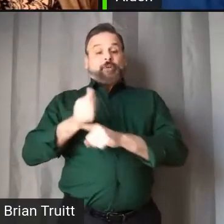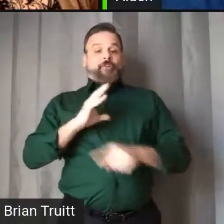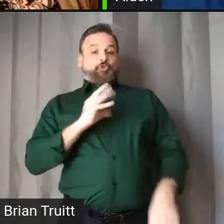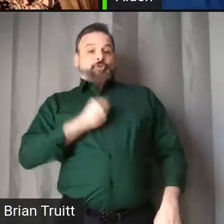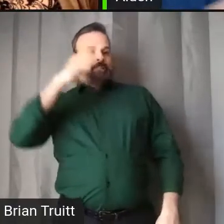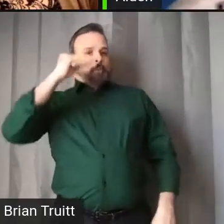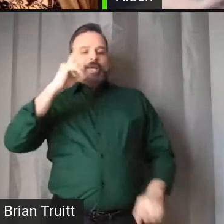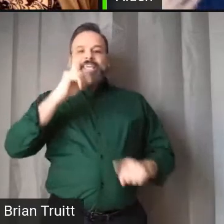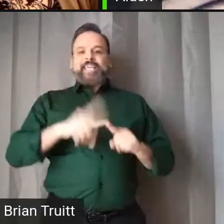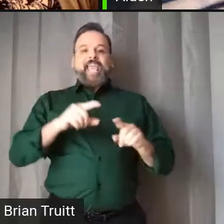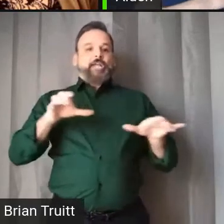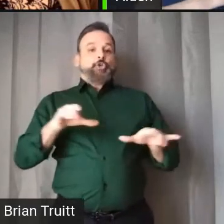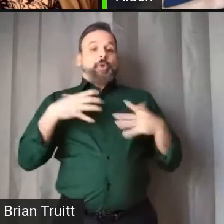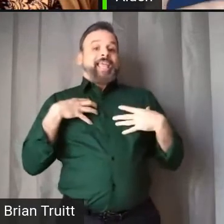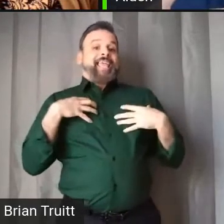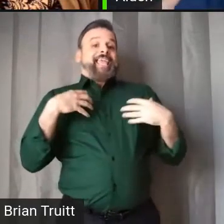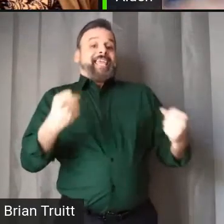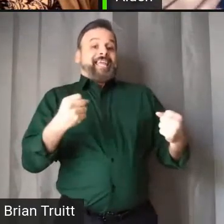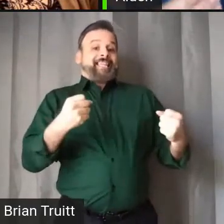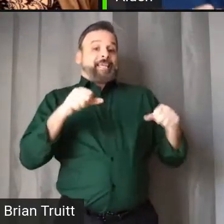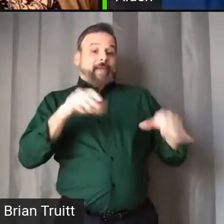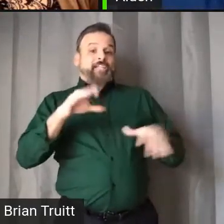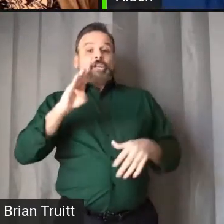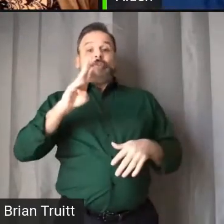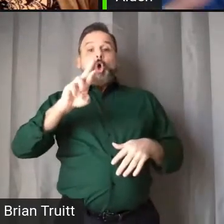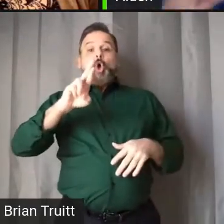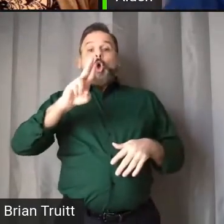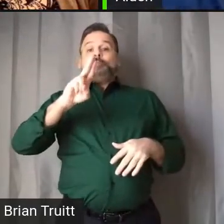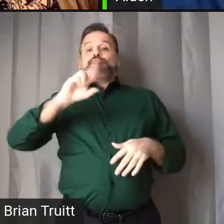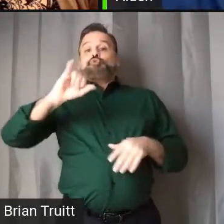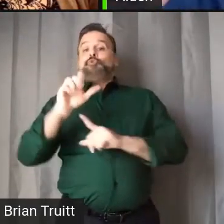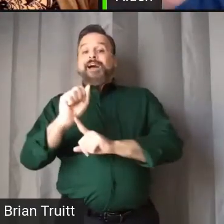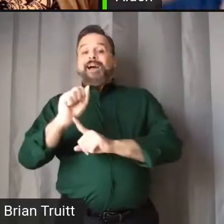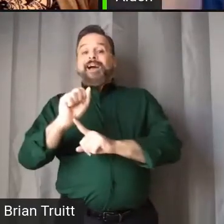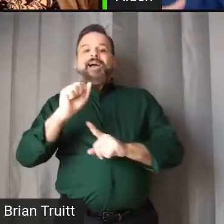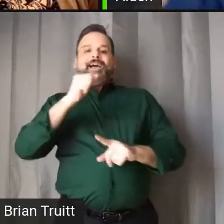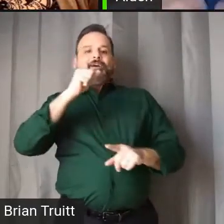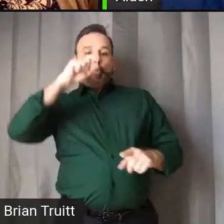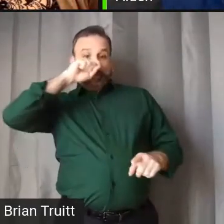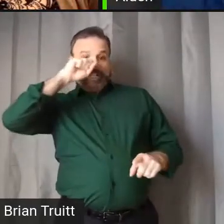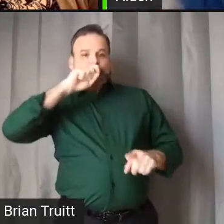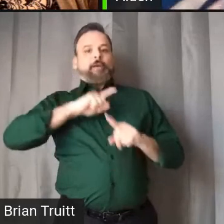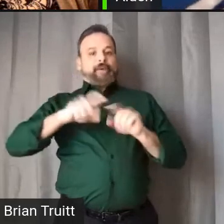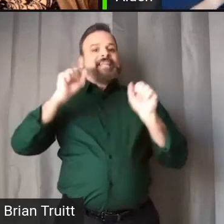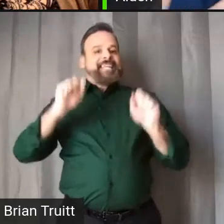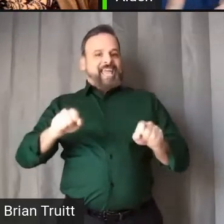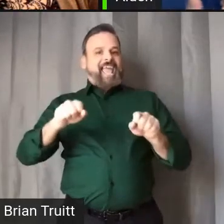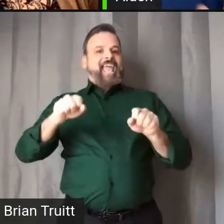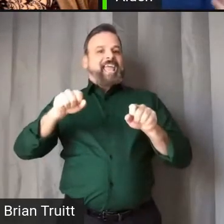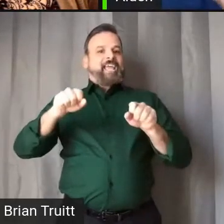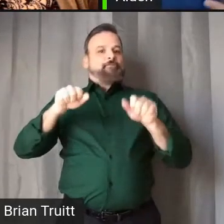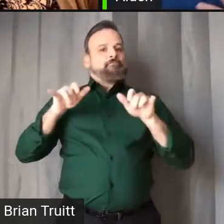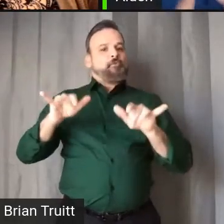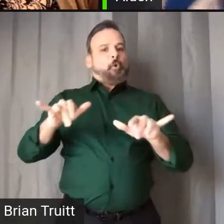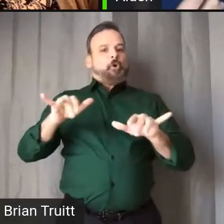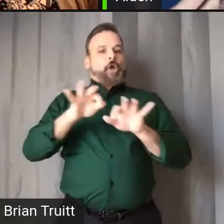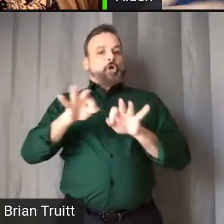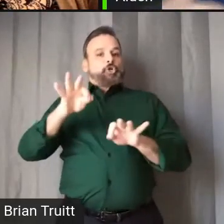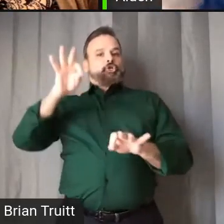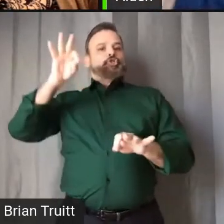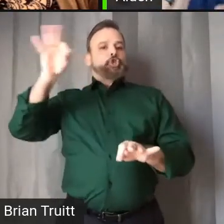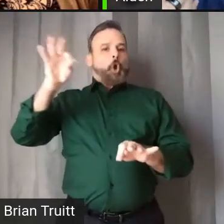cannot perform the healing magic of the brujas, but when he can perform the ghost summoning and banishing of the brujos.